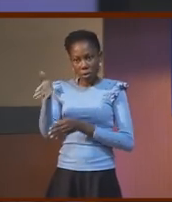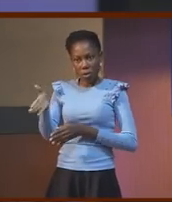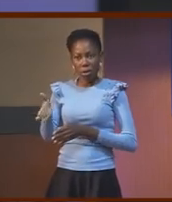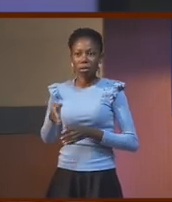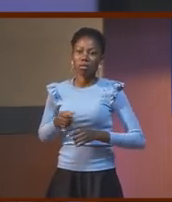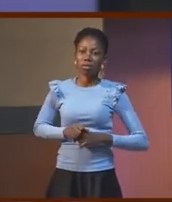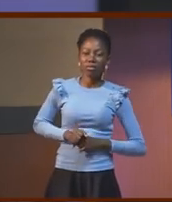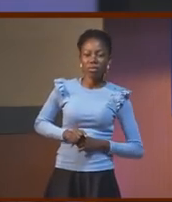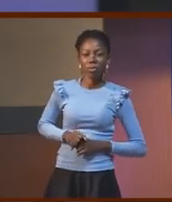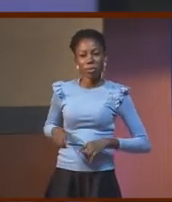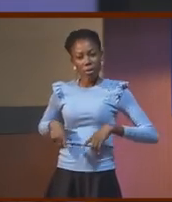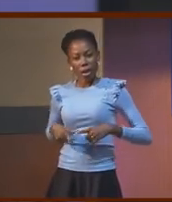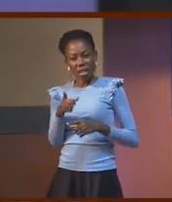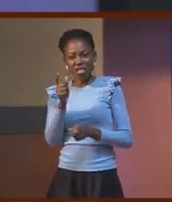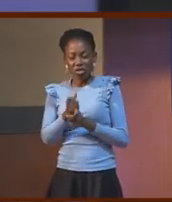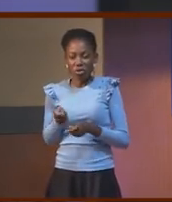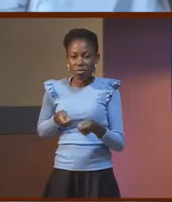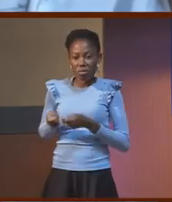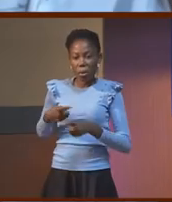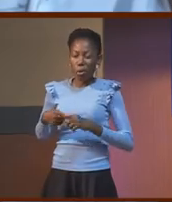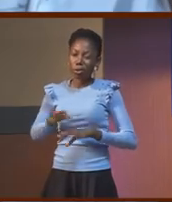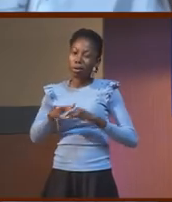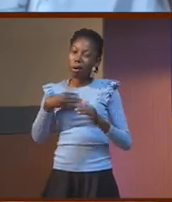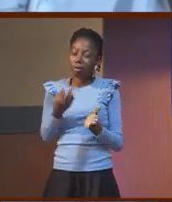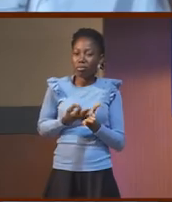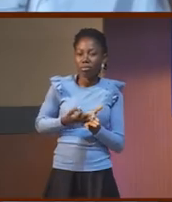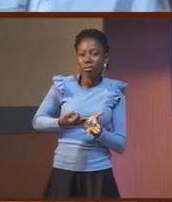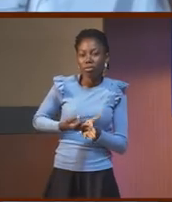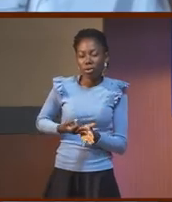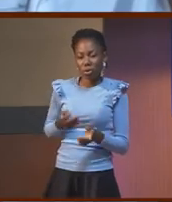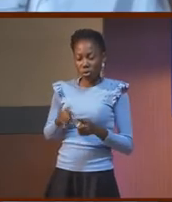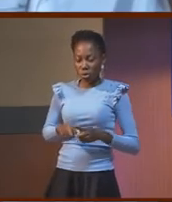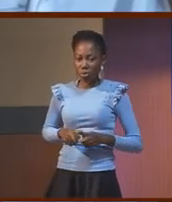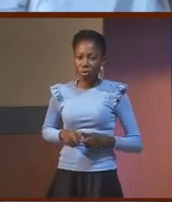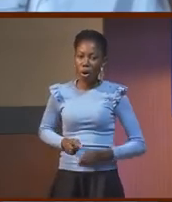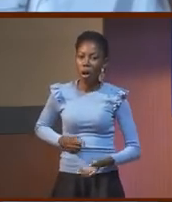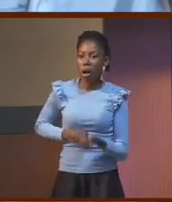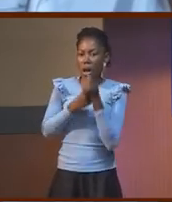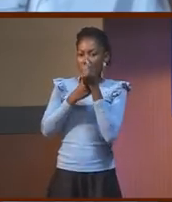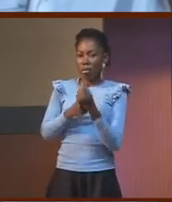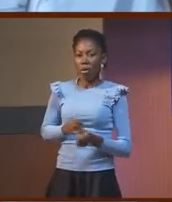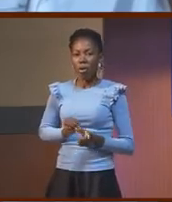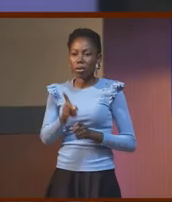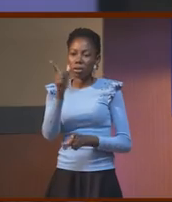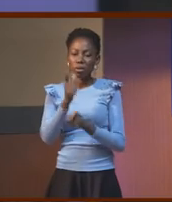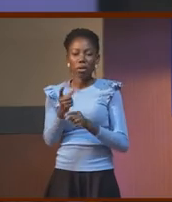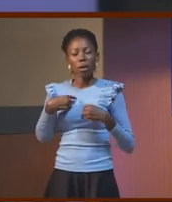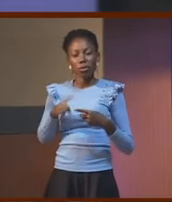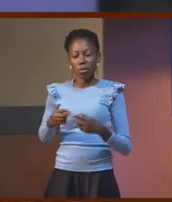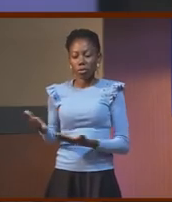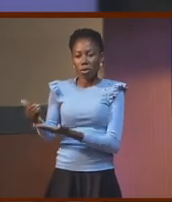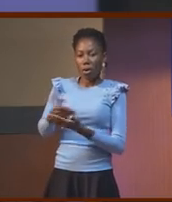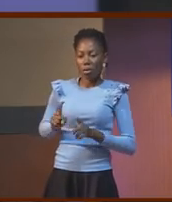at Aton, and there was no fund to further the case. And I had just to take the children